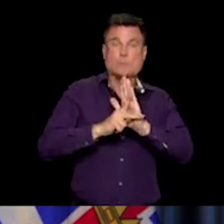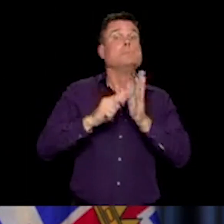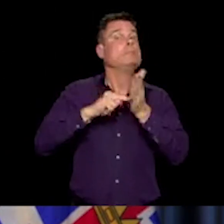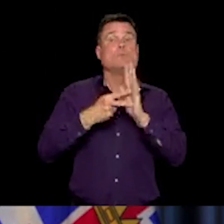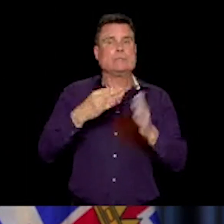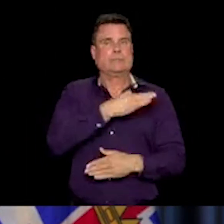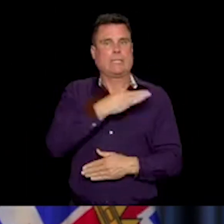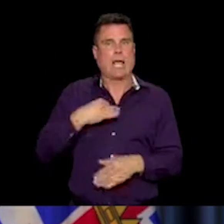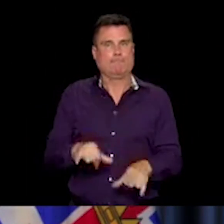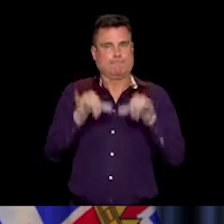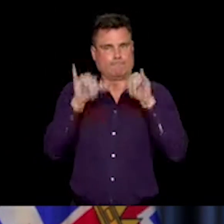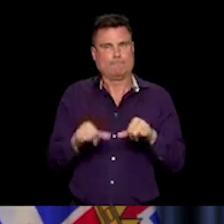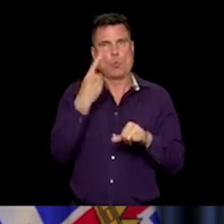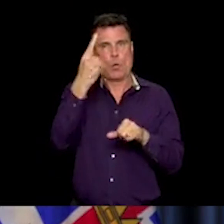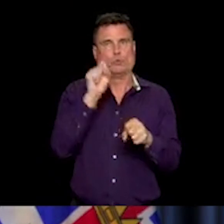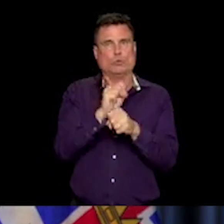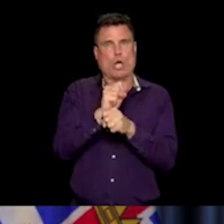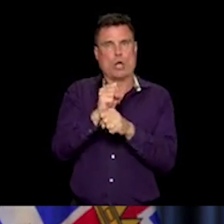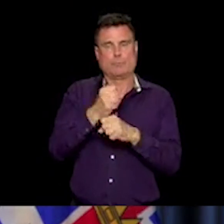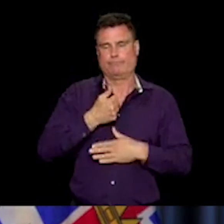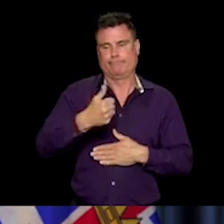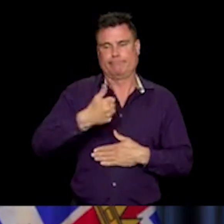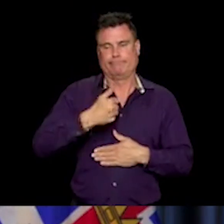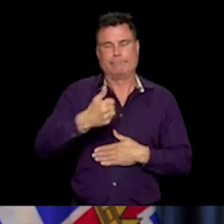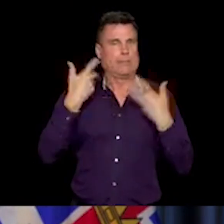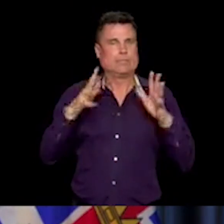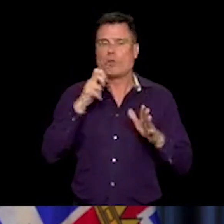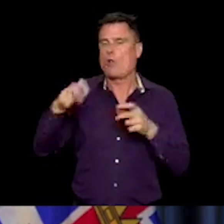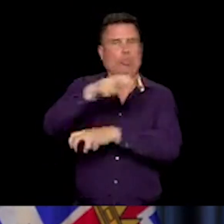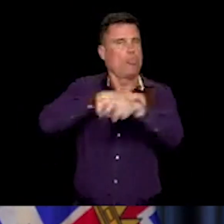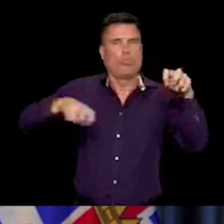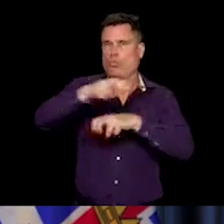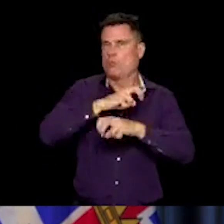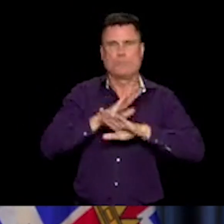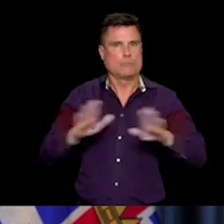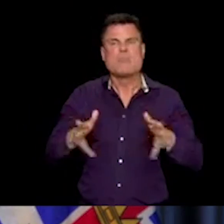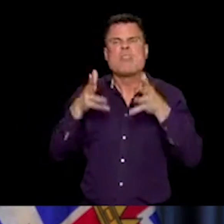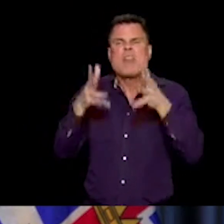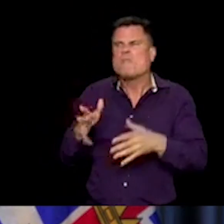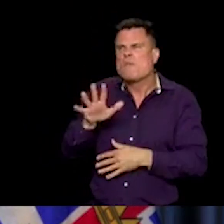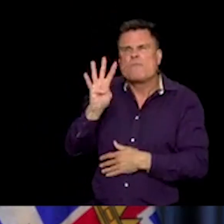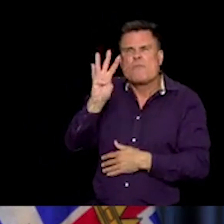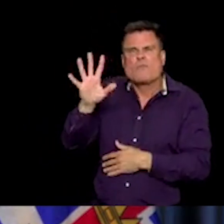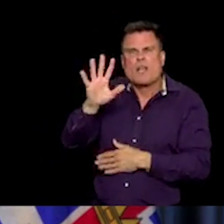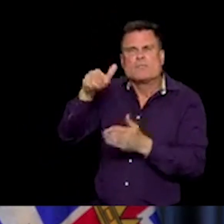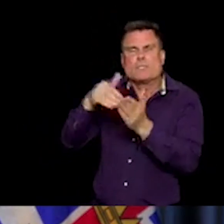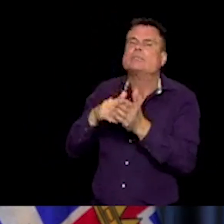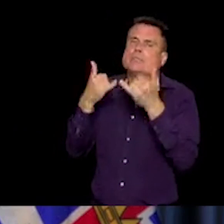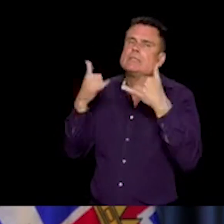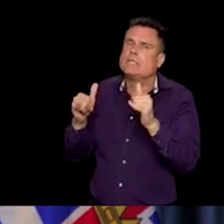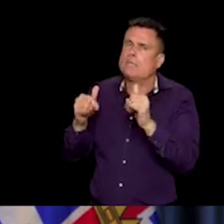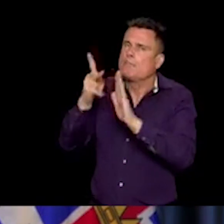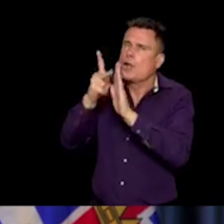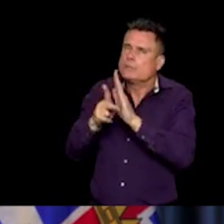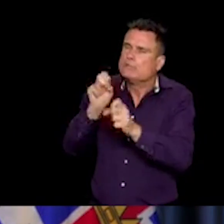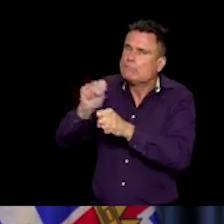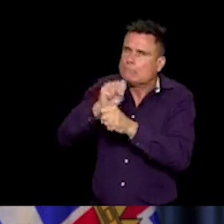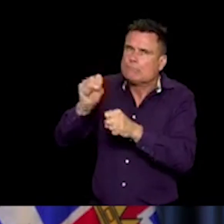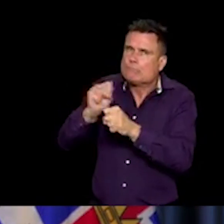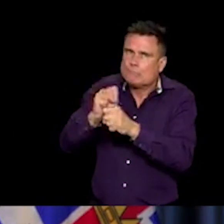in interior health, 141 in Fraser Health, including 2 provincial health services sites, 96 in Vancouver Coastal